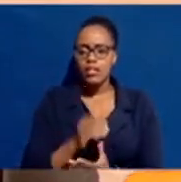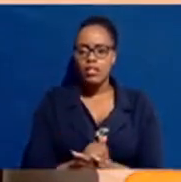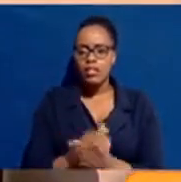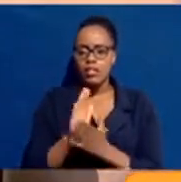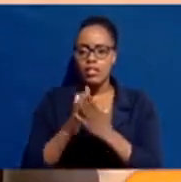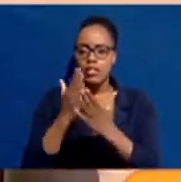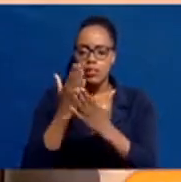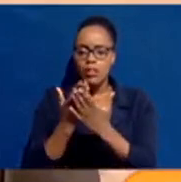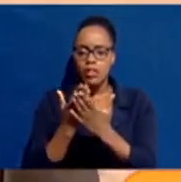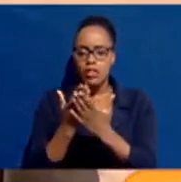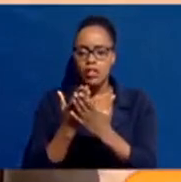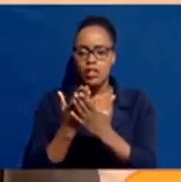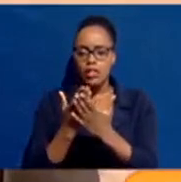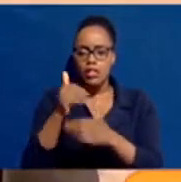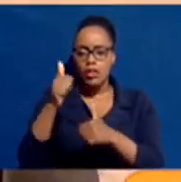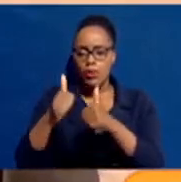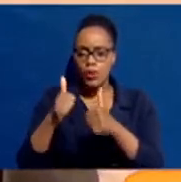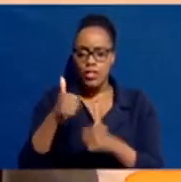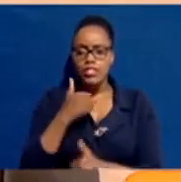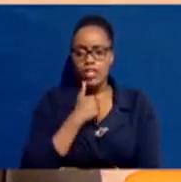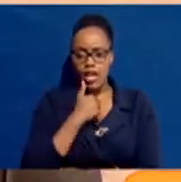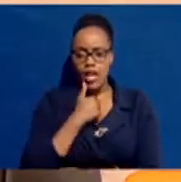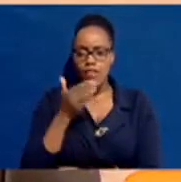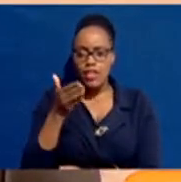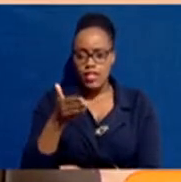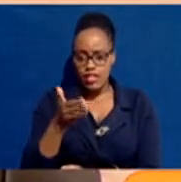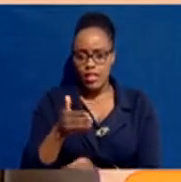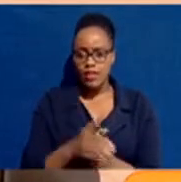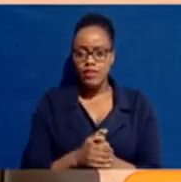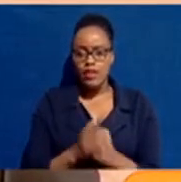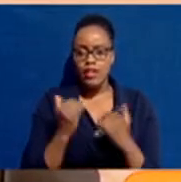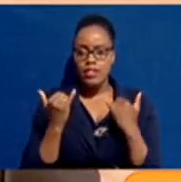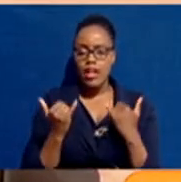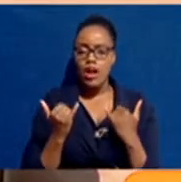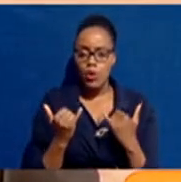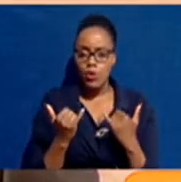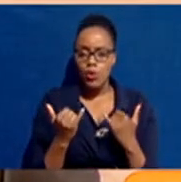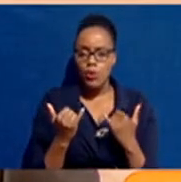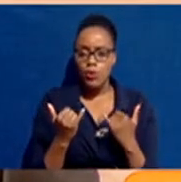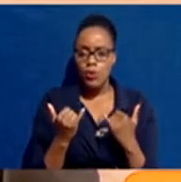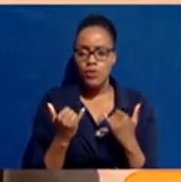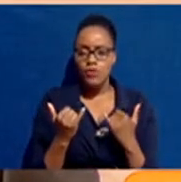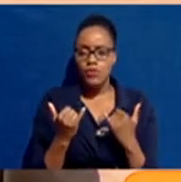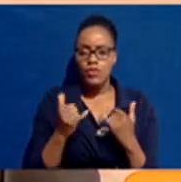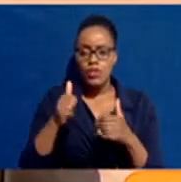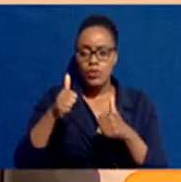application is hereby granted. Now, the accused persons are hereby